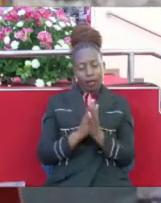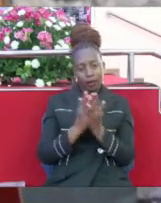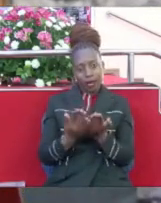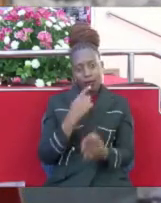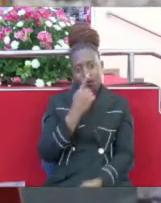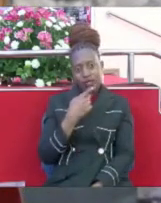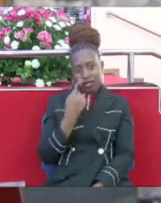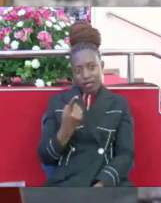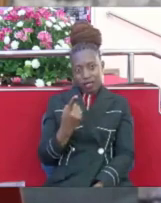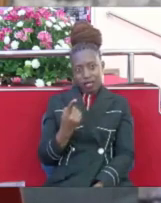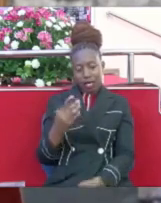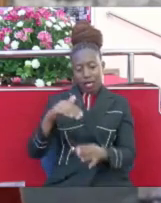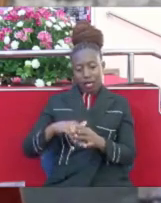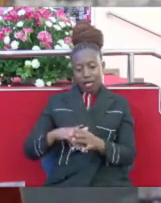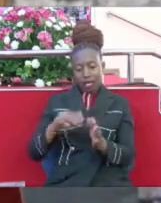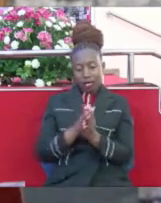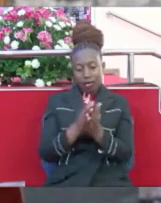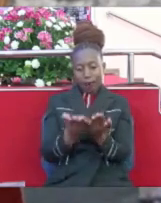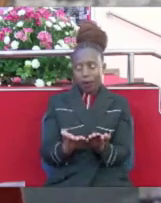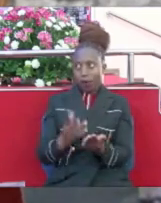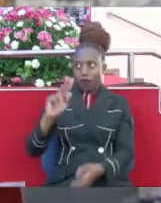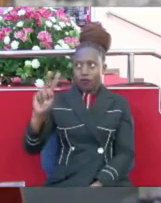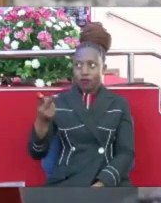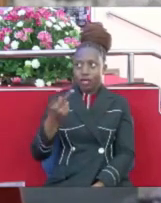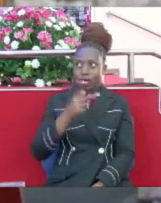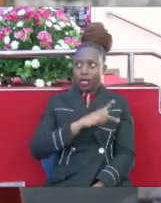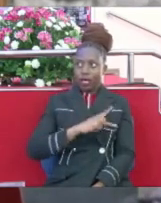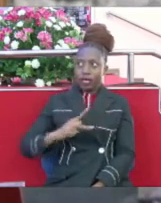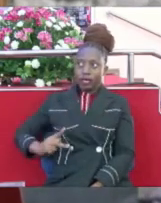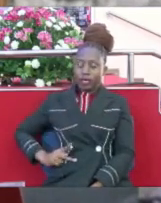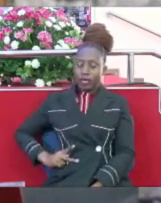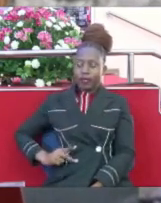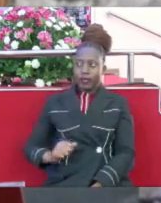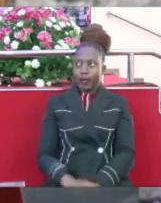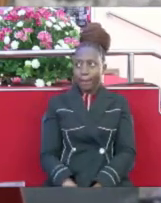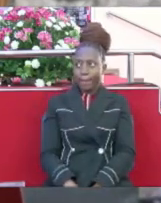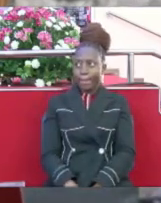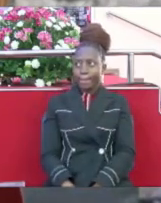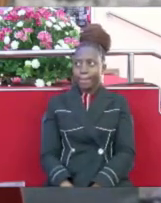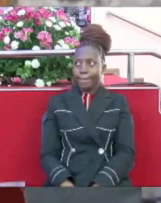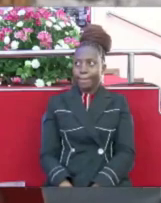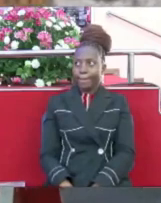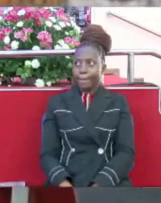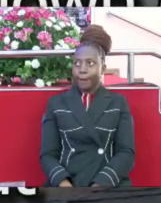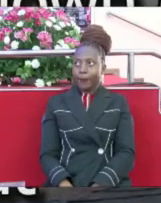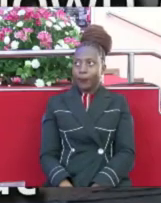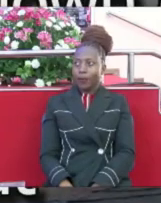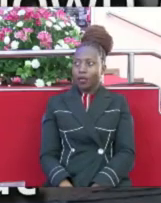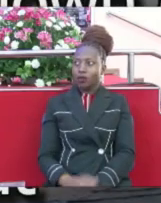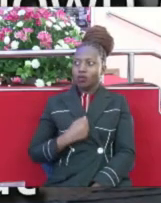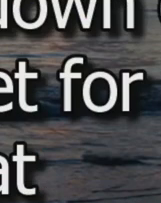Kings chapter 19 verse 19 to 21, we'll read that also. Biblia inasema katika kitabu cha Mfalme wa Kwanza sura ya kwanza 19. 1 Kings